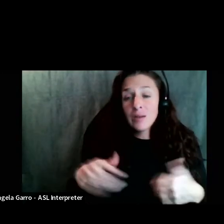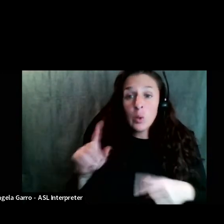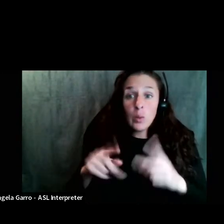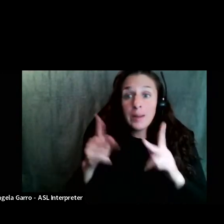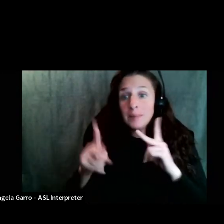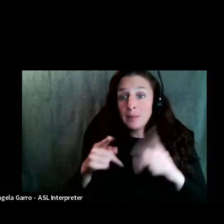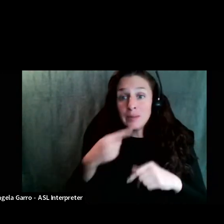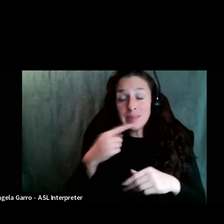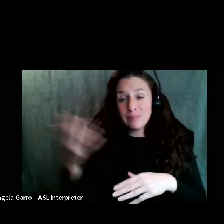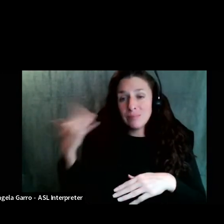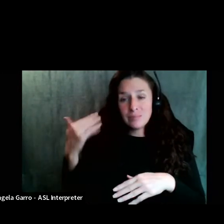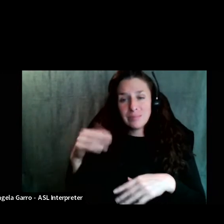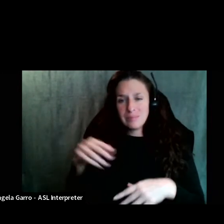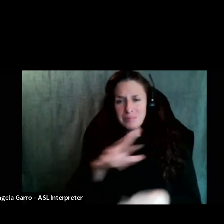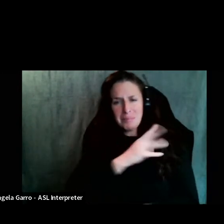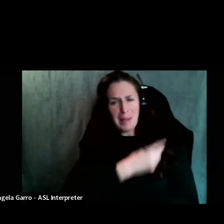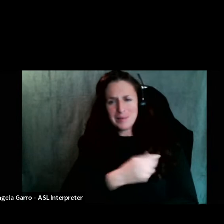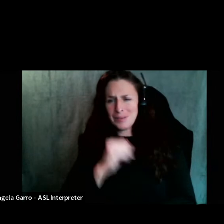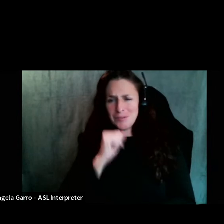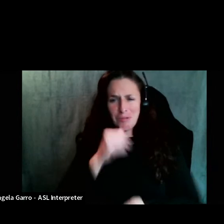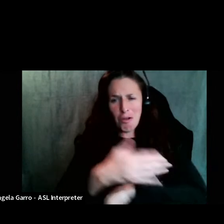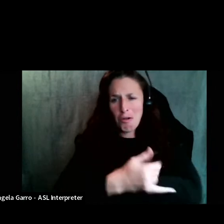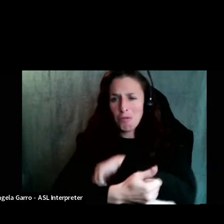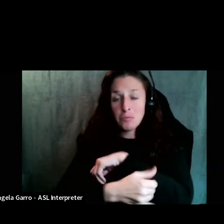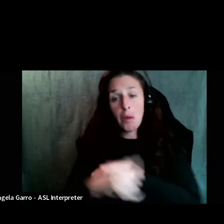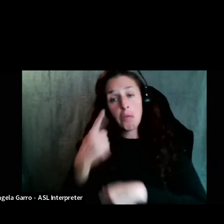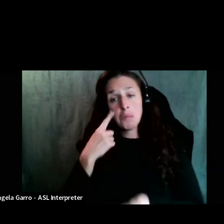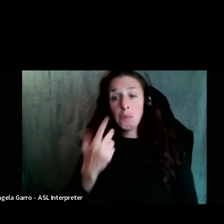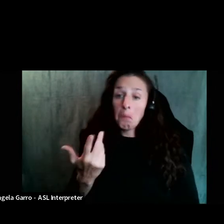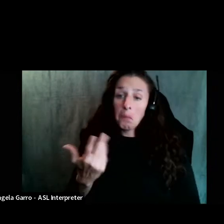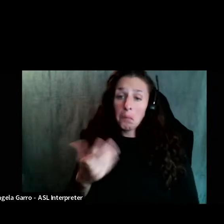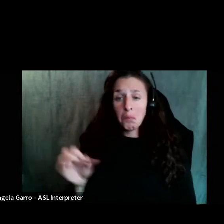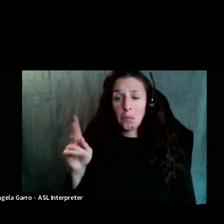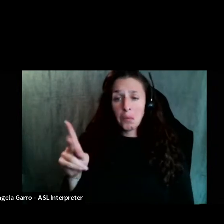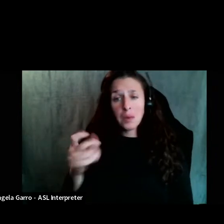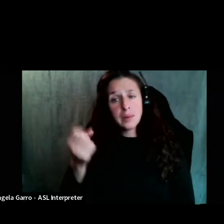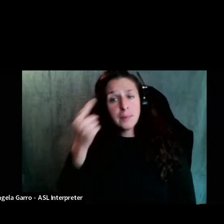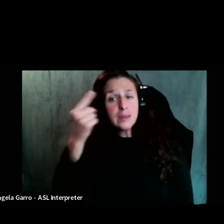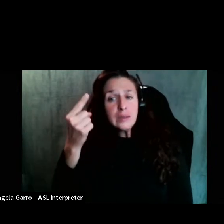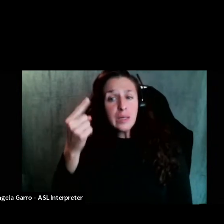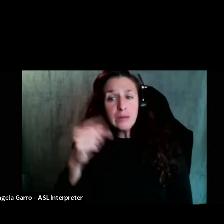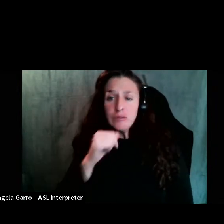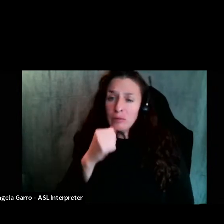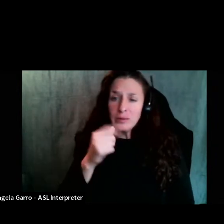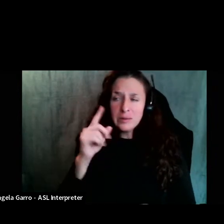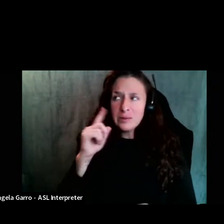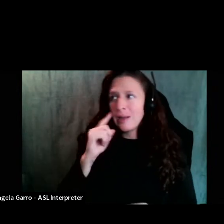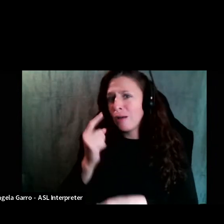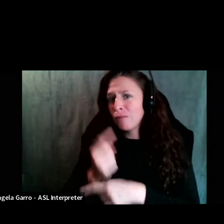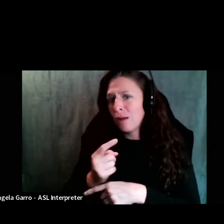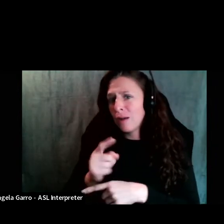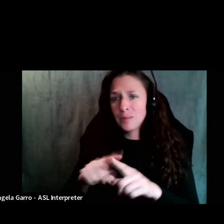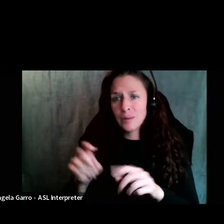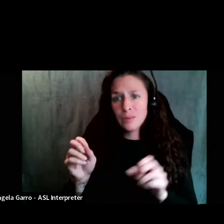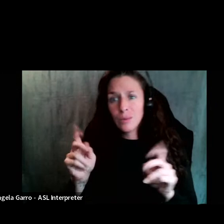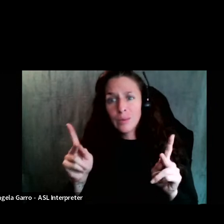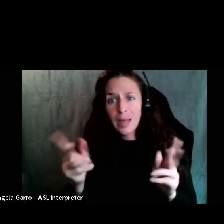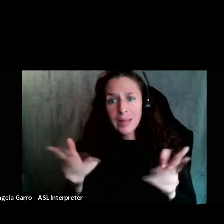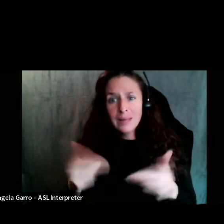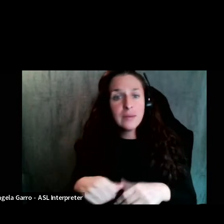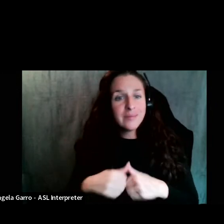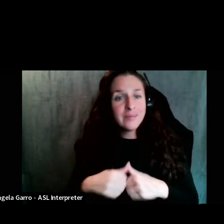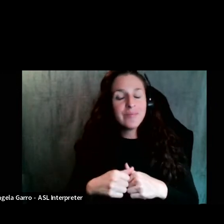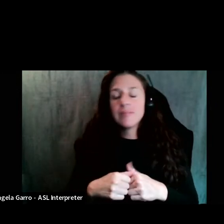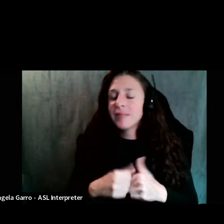not a country. And I thought, oh, okay, that makes sense. Doesn't sound right, but okay. It